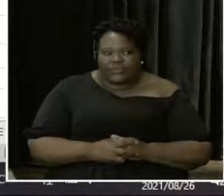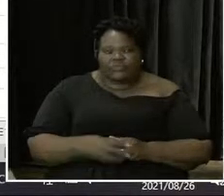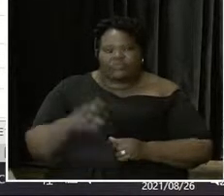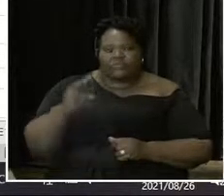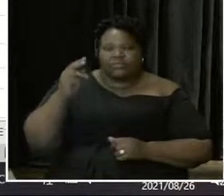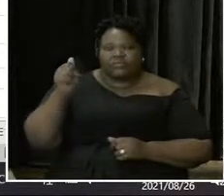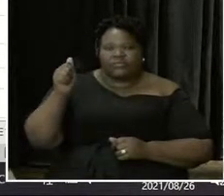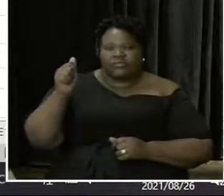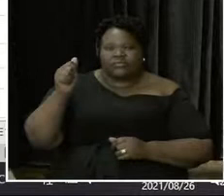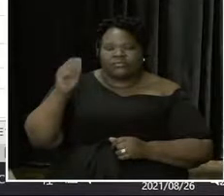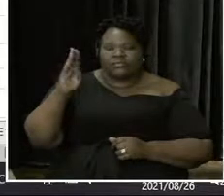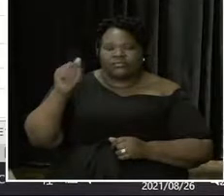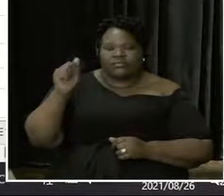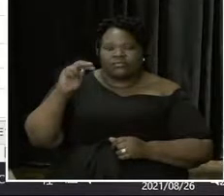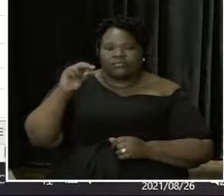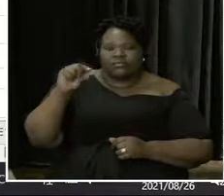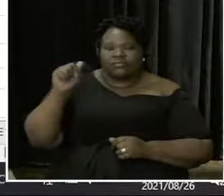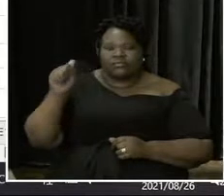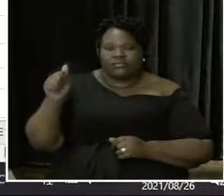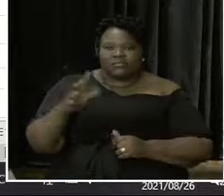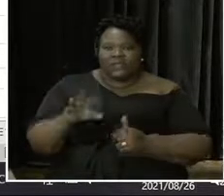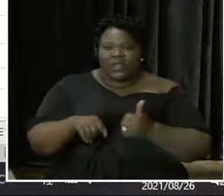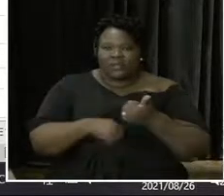Mabanga supports.